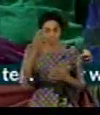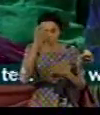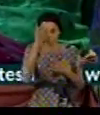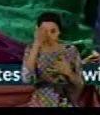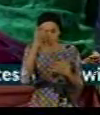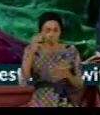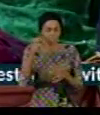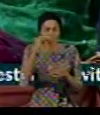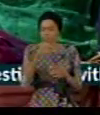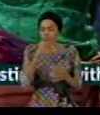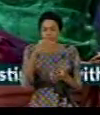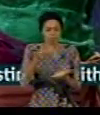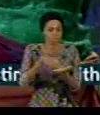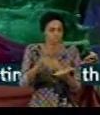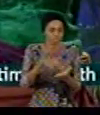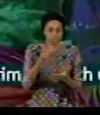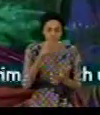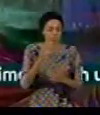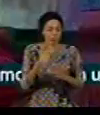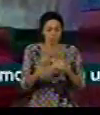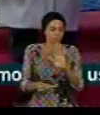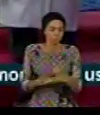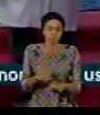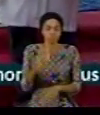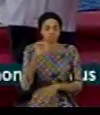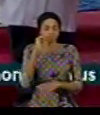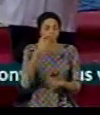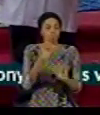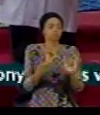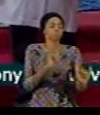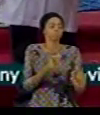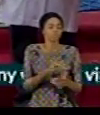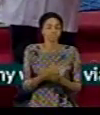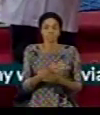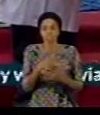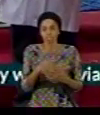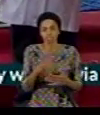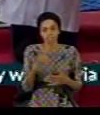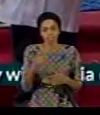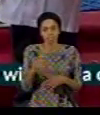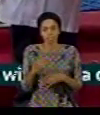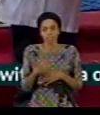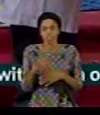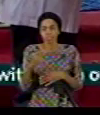cannot walk. She was just there. And I said, sister. So after when I finished